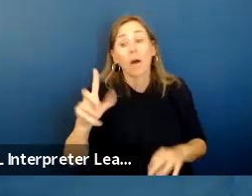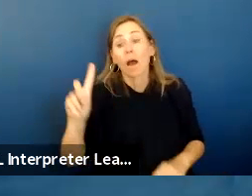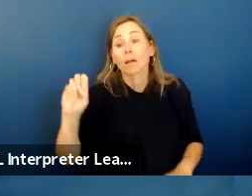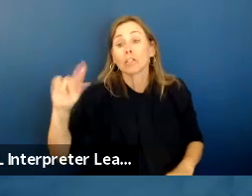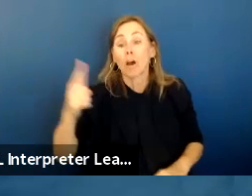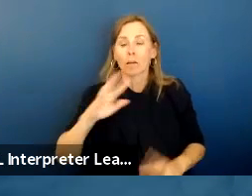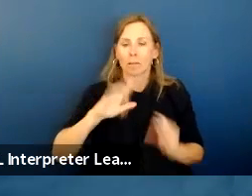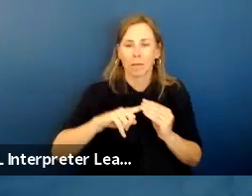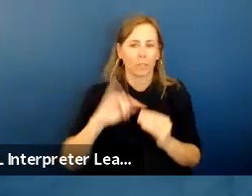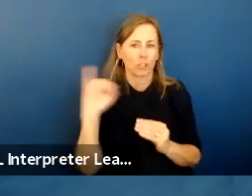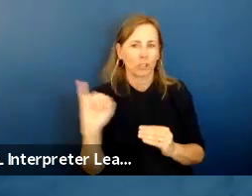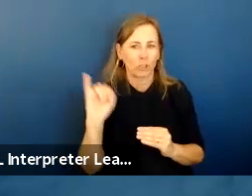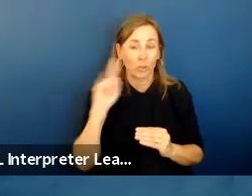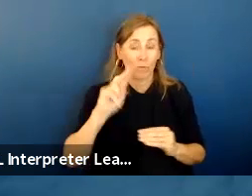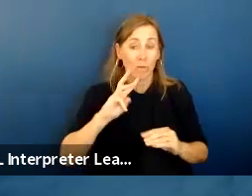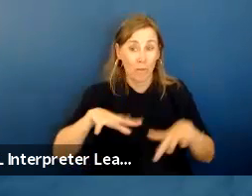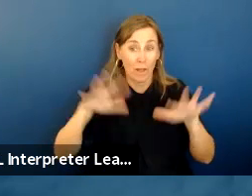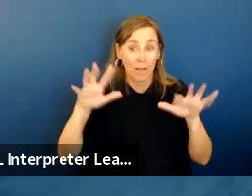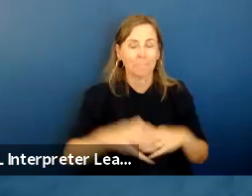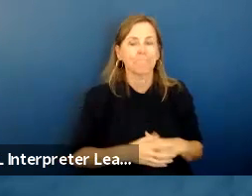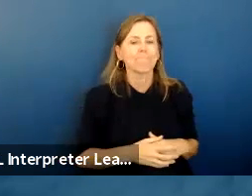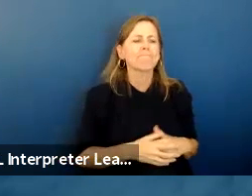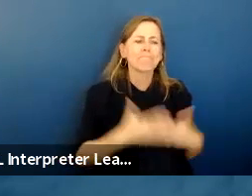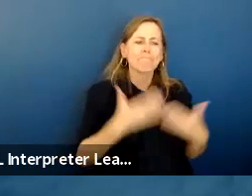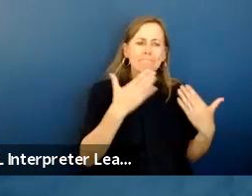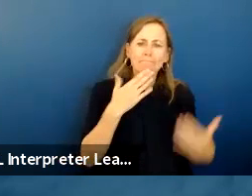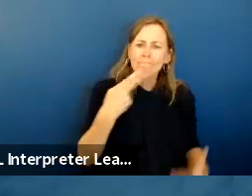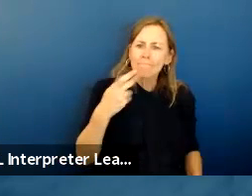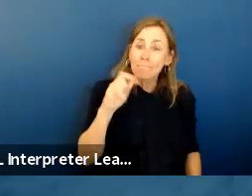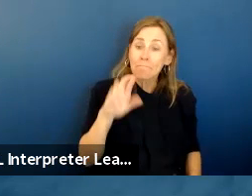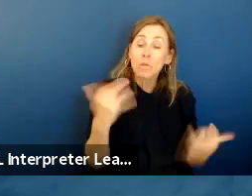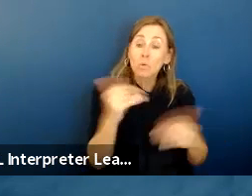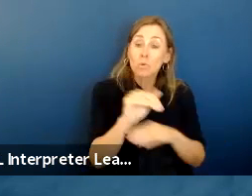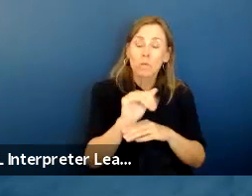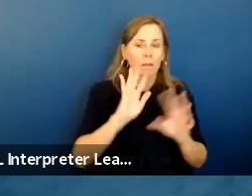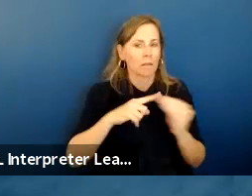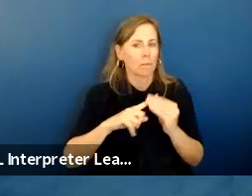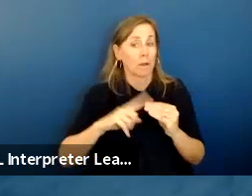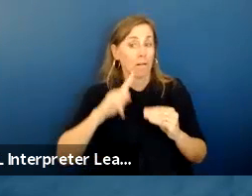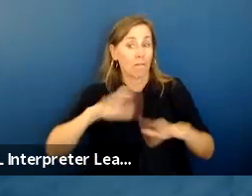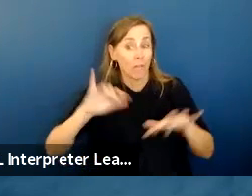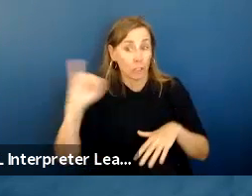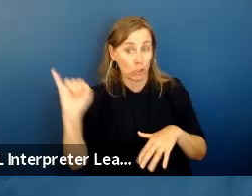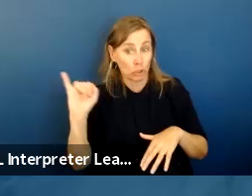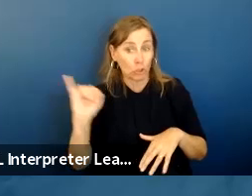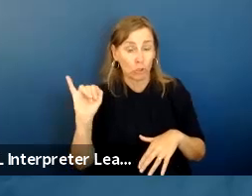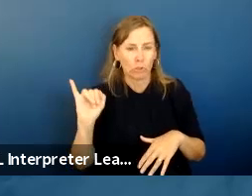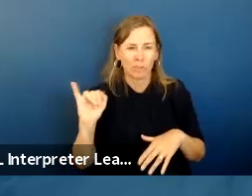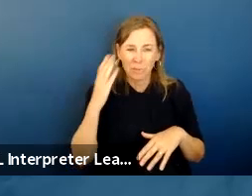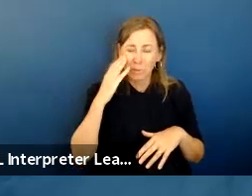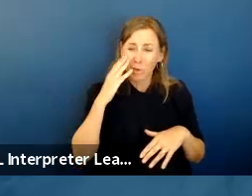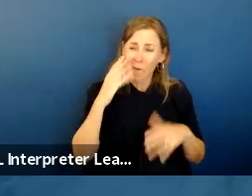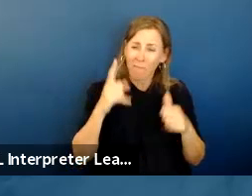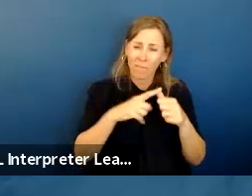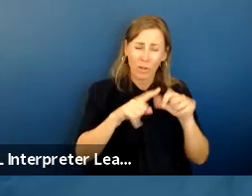Thank you, Peter. So tonight I'd like to talk a little more about flood insurance that Peter touched on. And as the title card mentions,